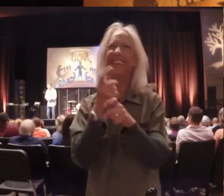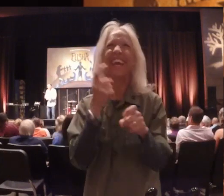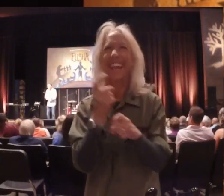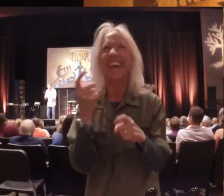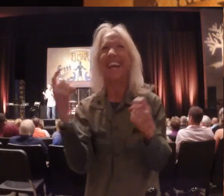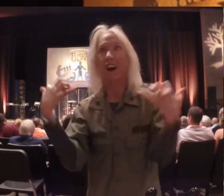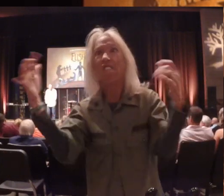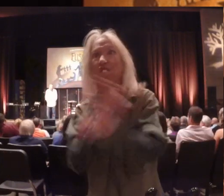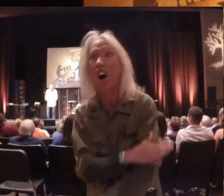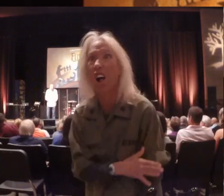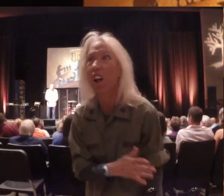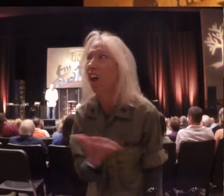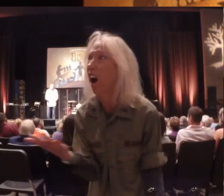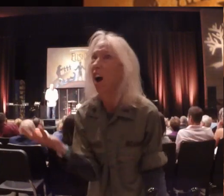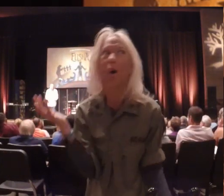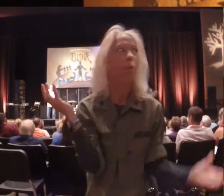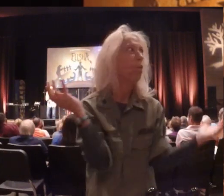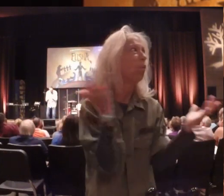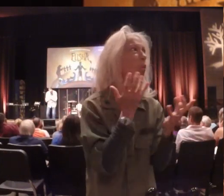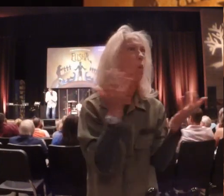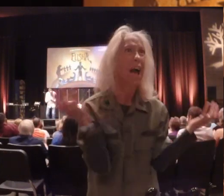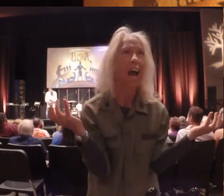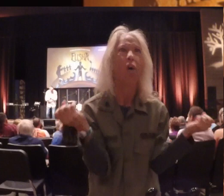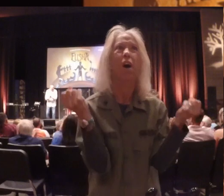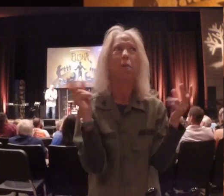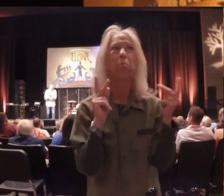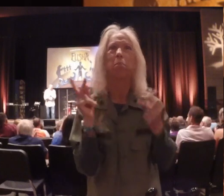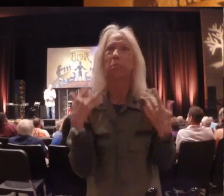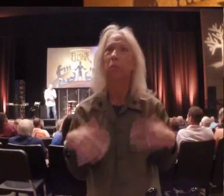Wow, there's a lot of people here. Yes.